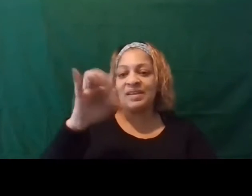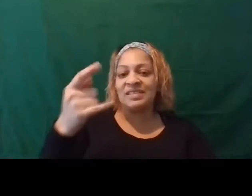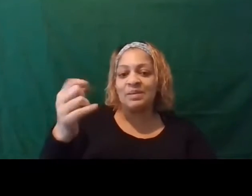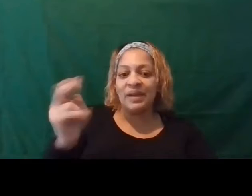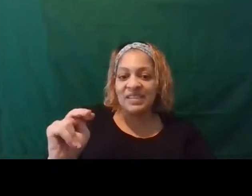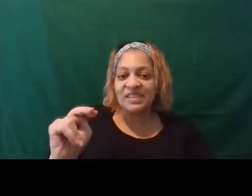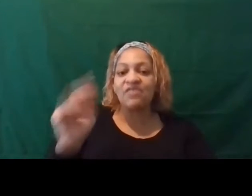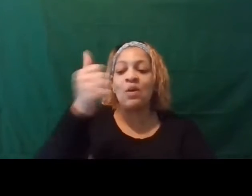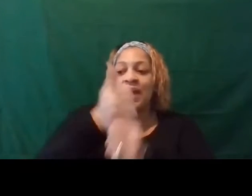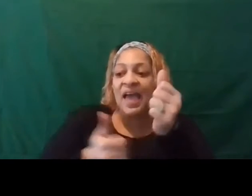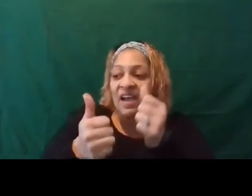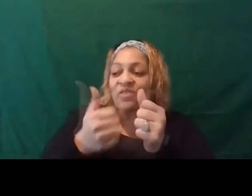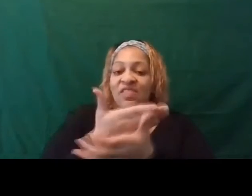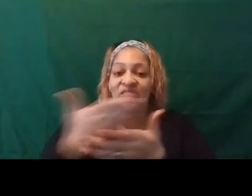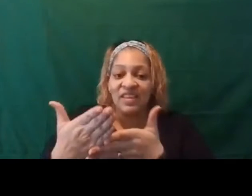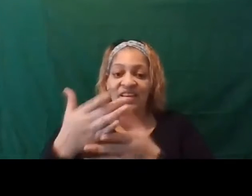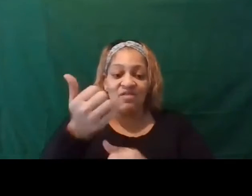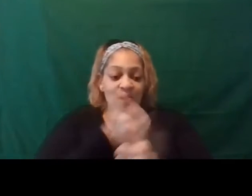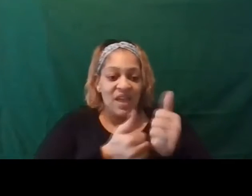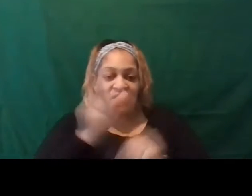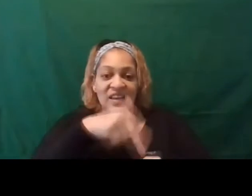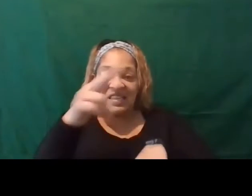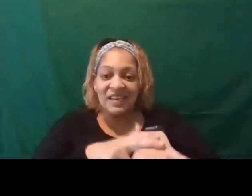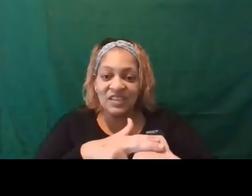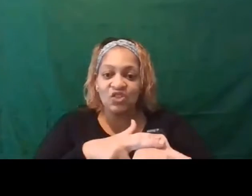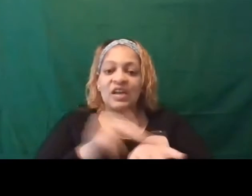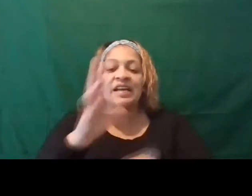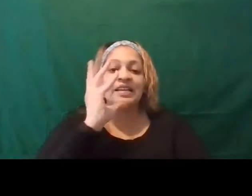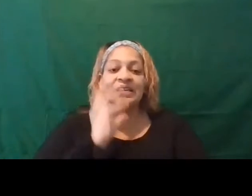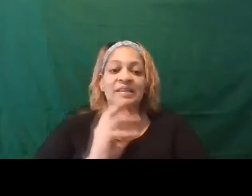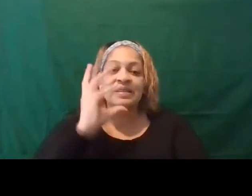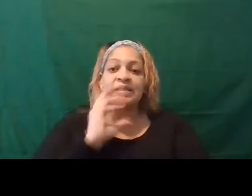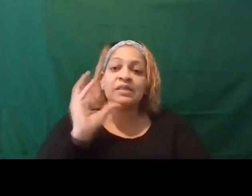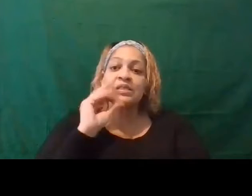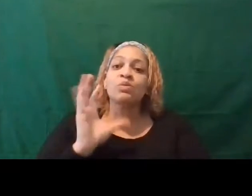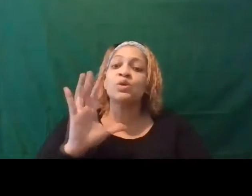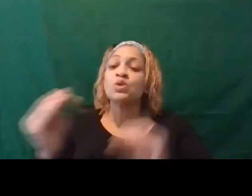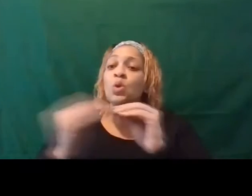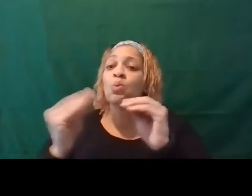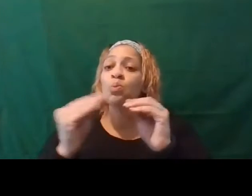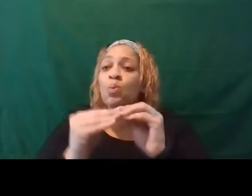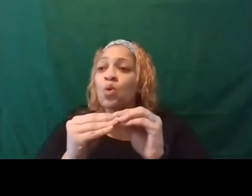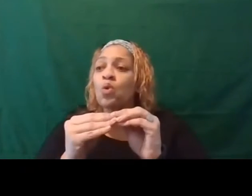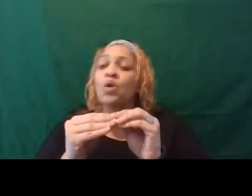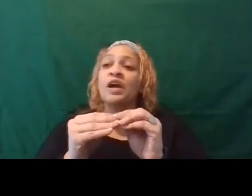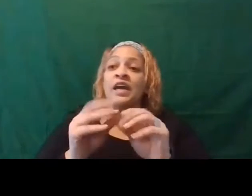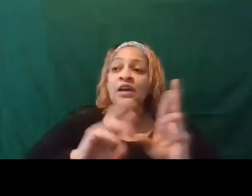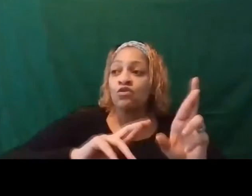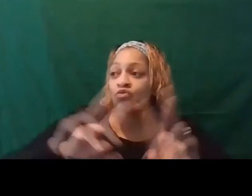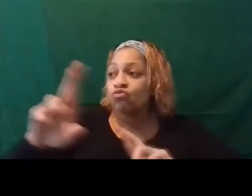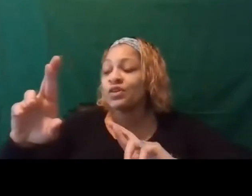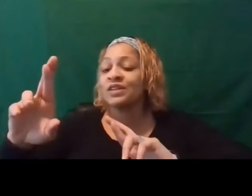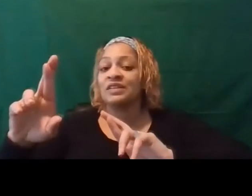discord of every nature is experienced more readily when we live from the